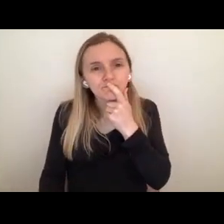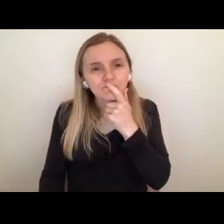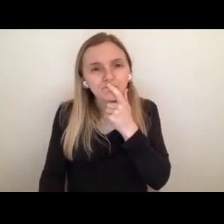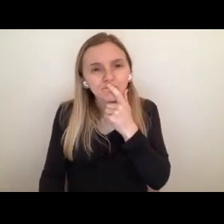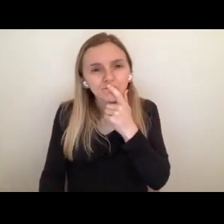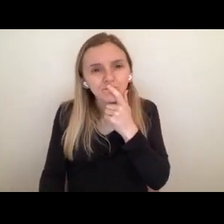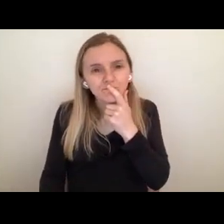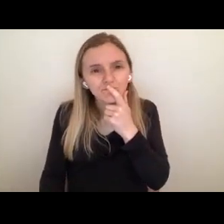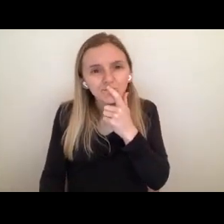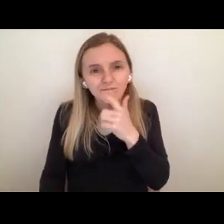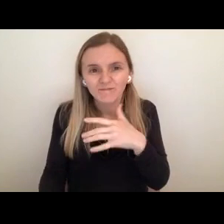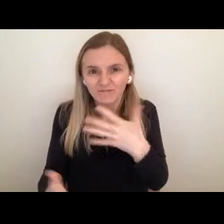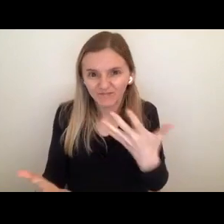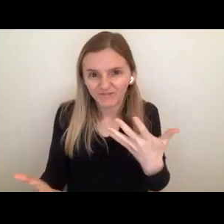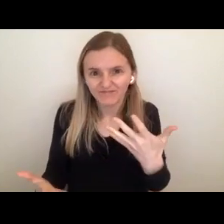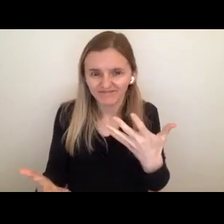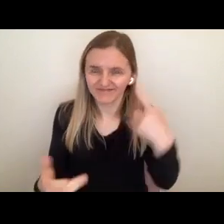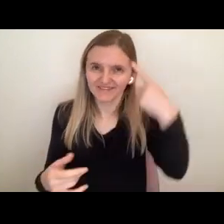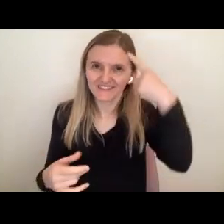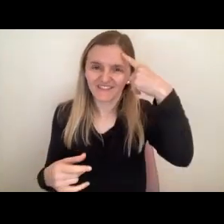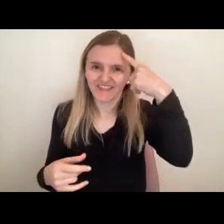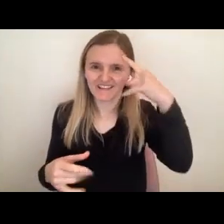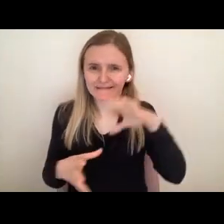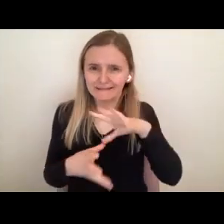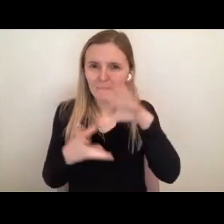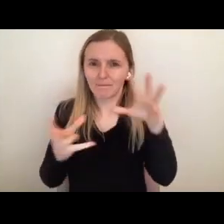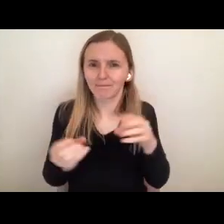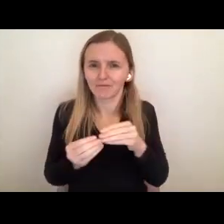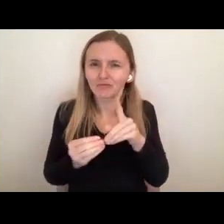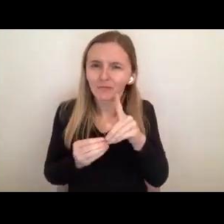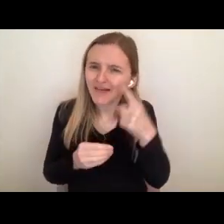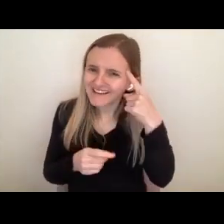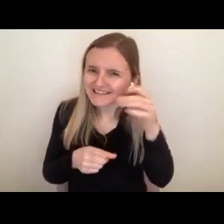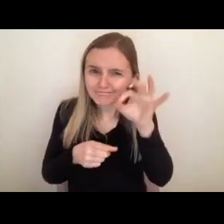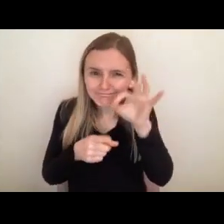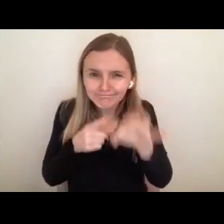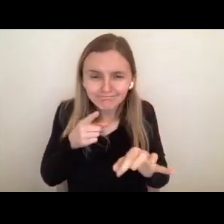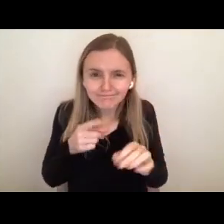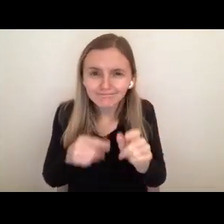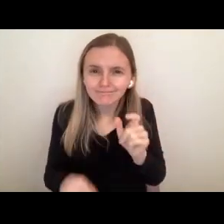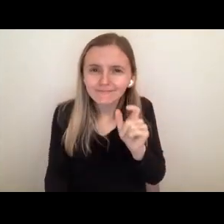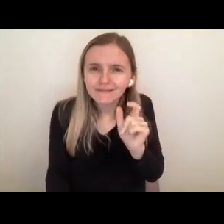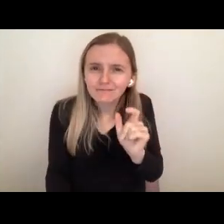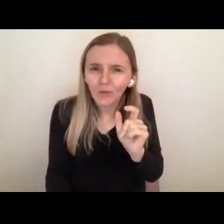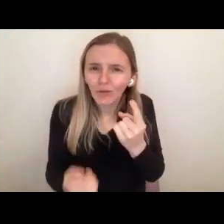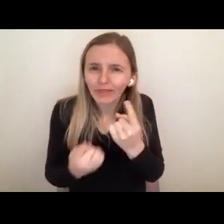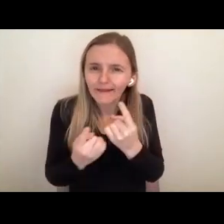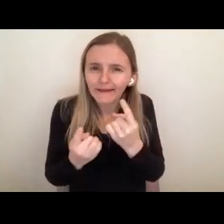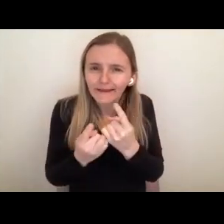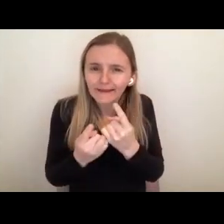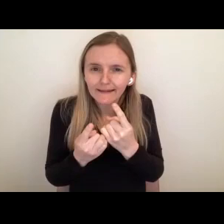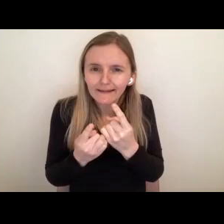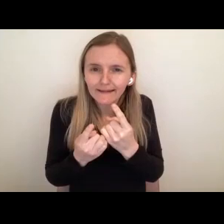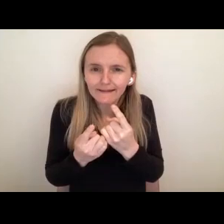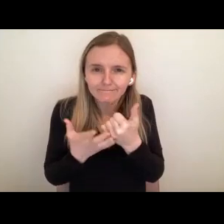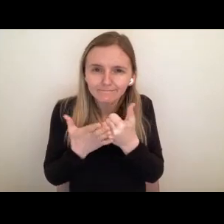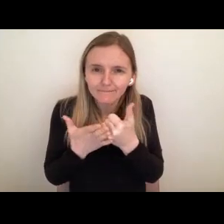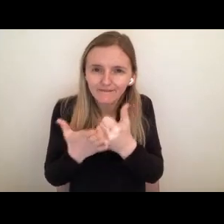like a big overview of what we can do, but maybe if there's one small little bit of advice there, it might be